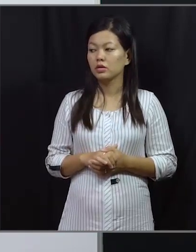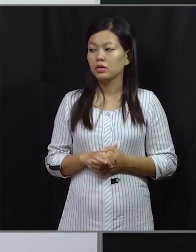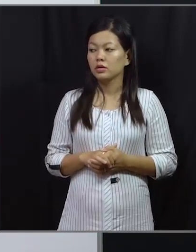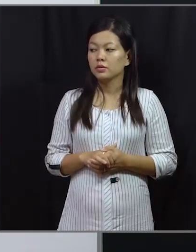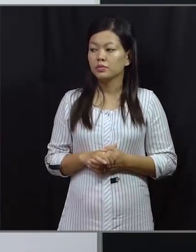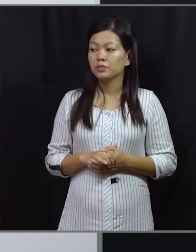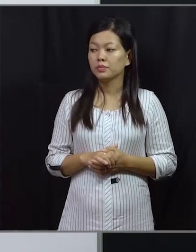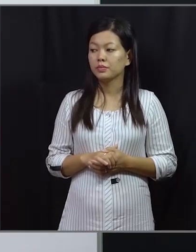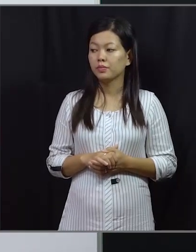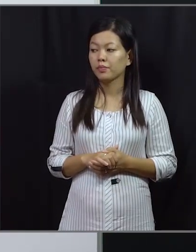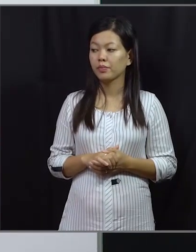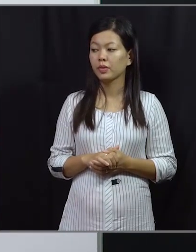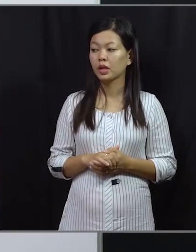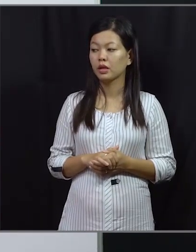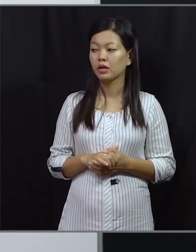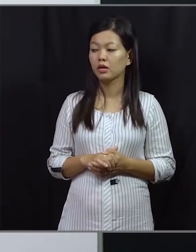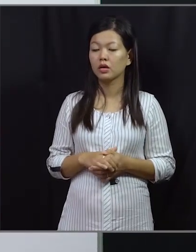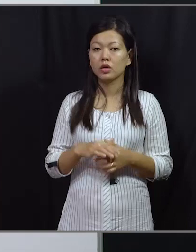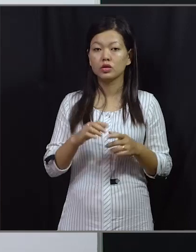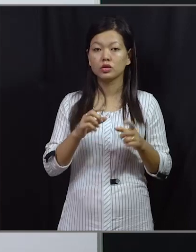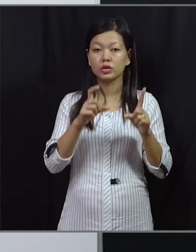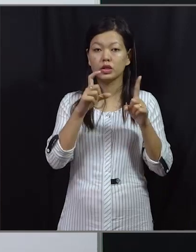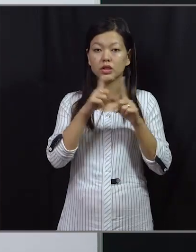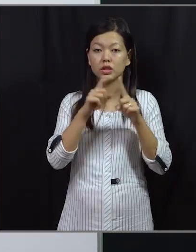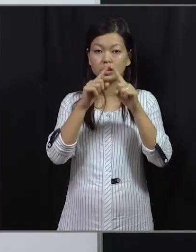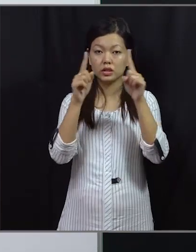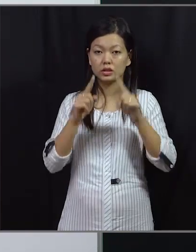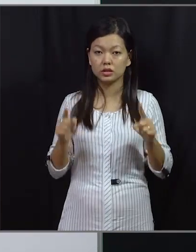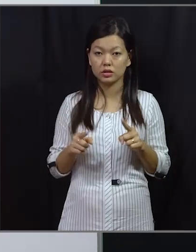See, so what are the elements will be there in D? Prime factors